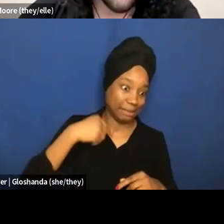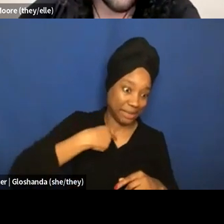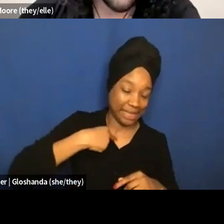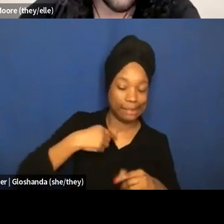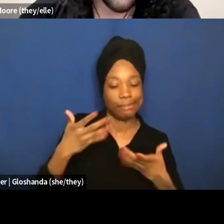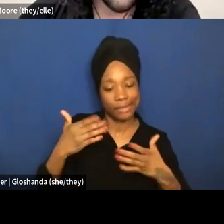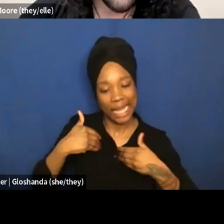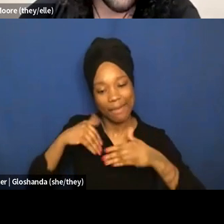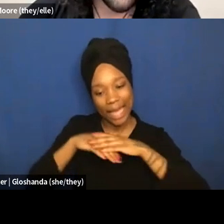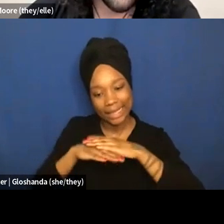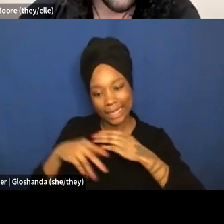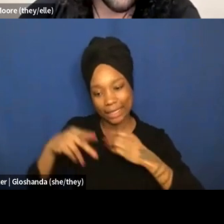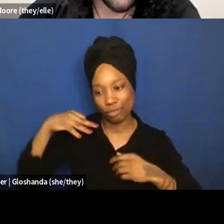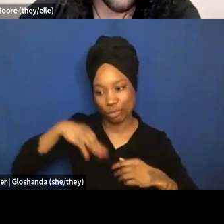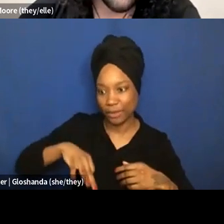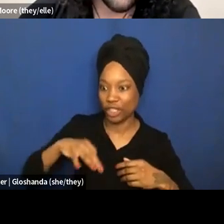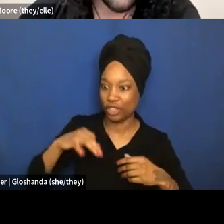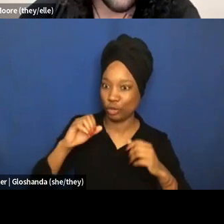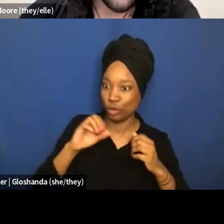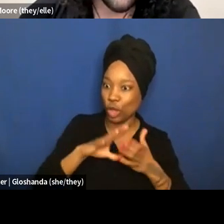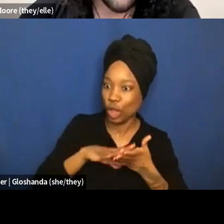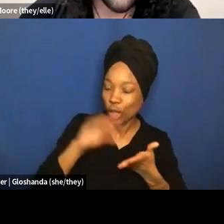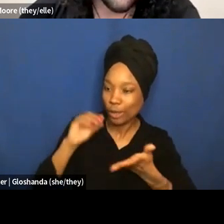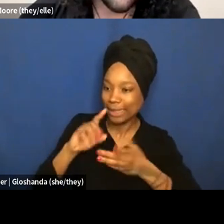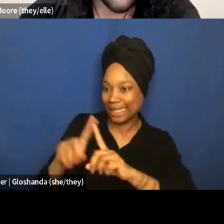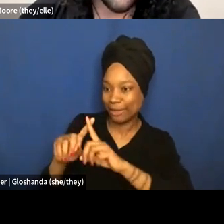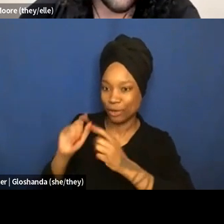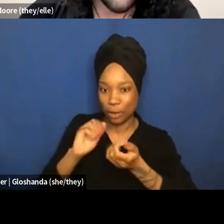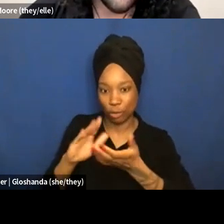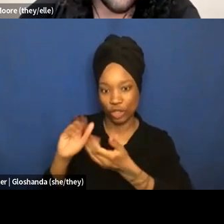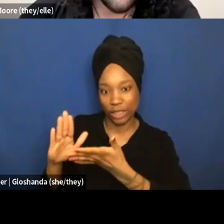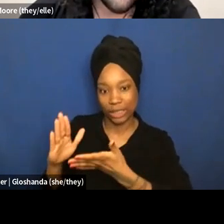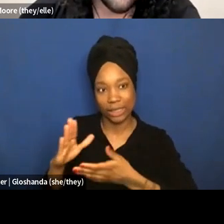privilege to be able to learn these mechanisms. So